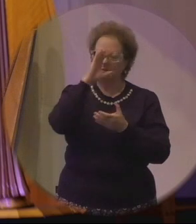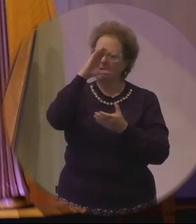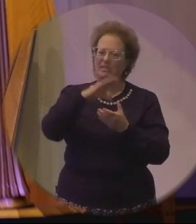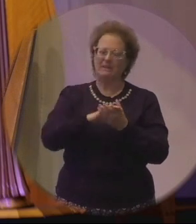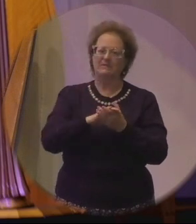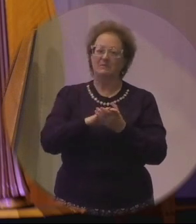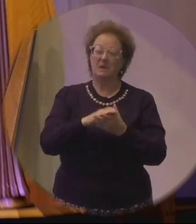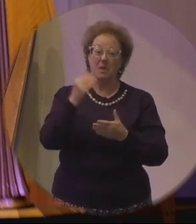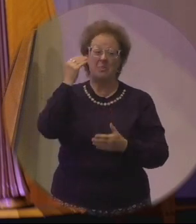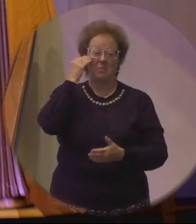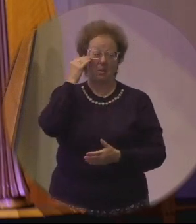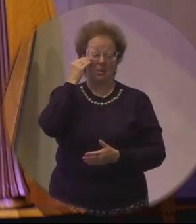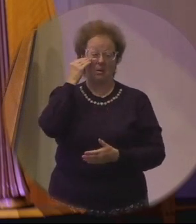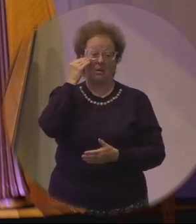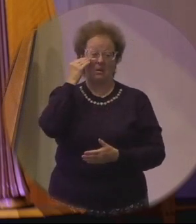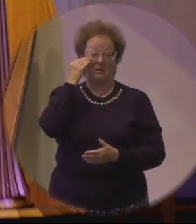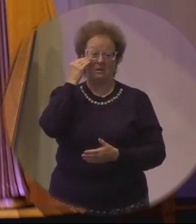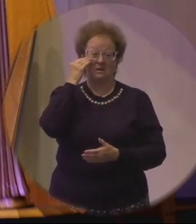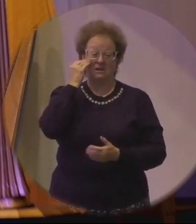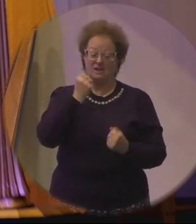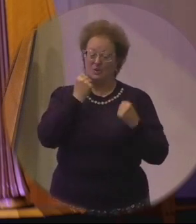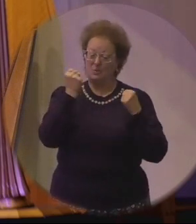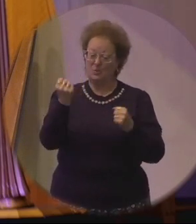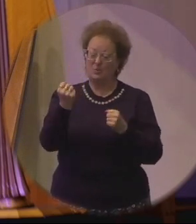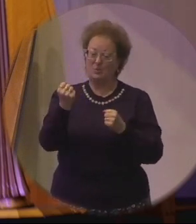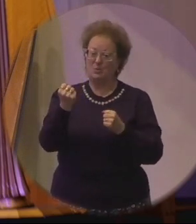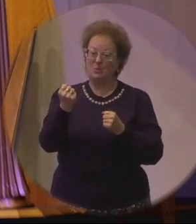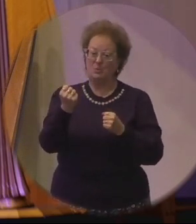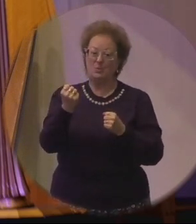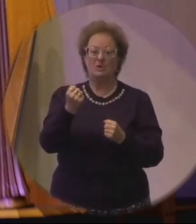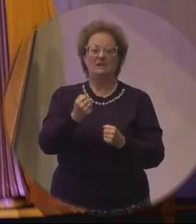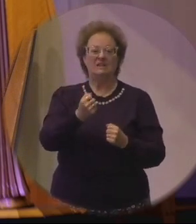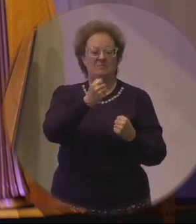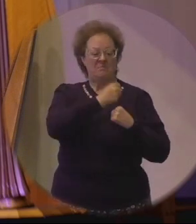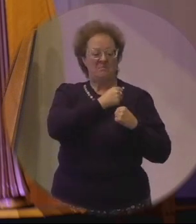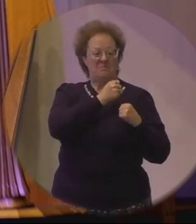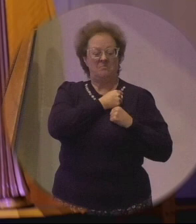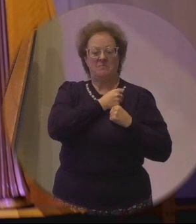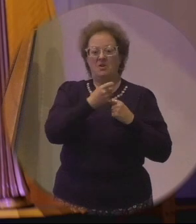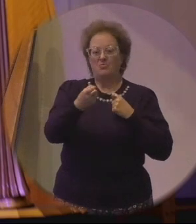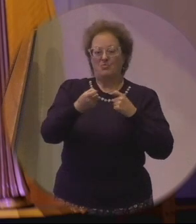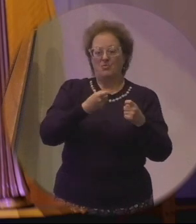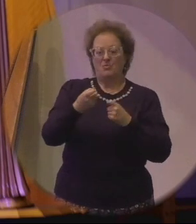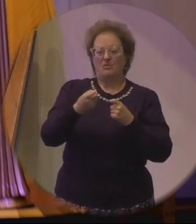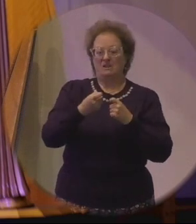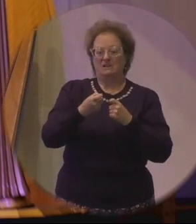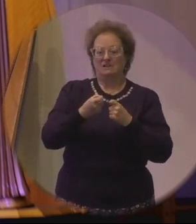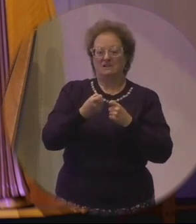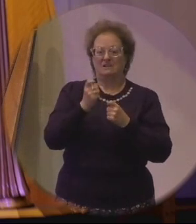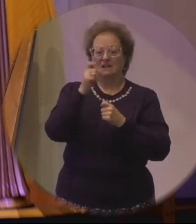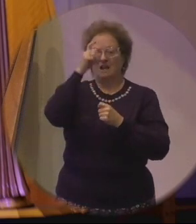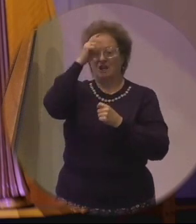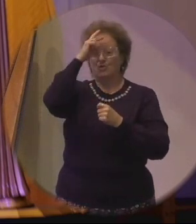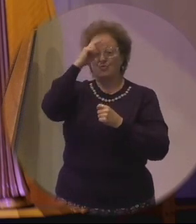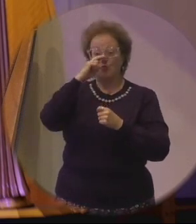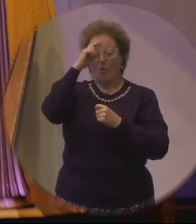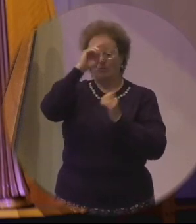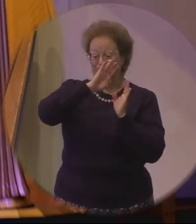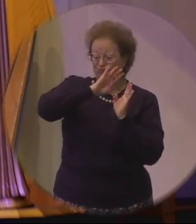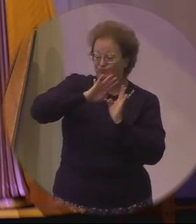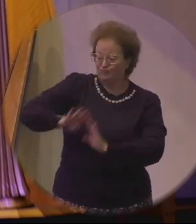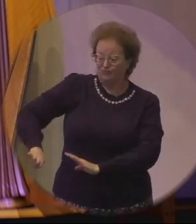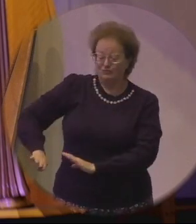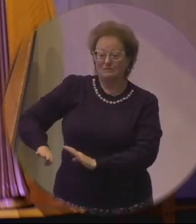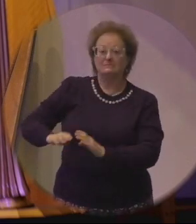they expected was a mighty military ruler who would come in, overthrow the Roman Empire, and then